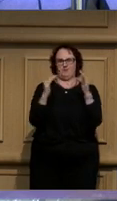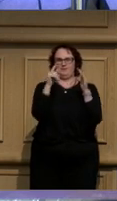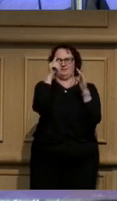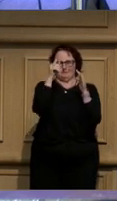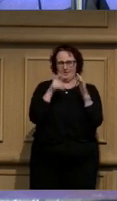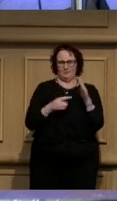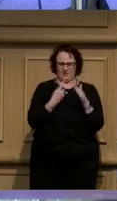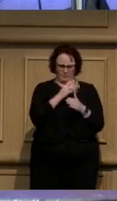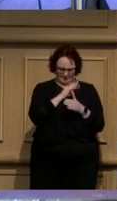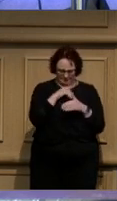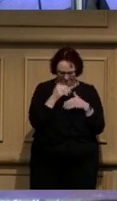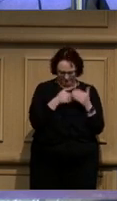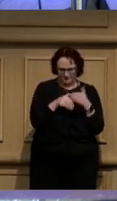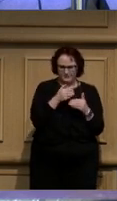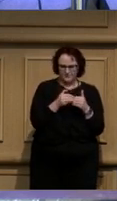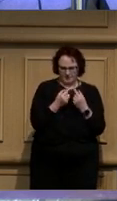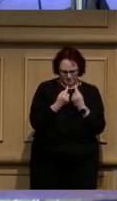operas that are about that.